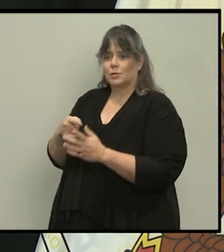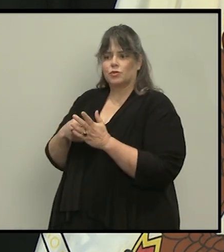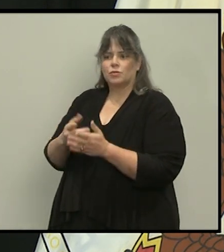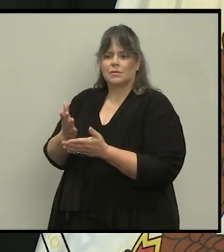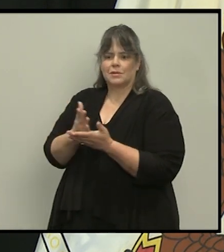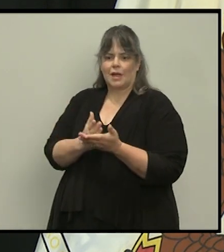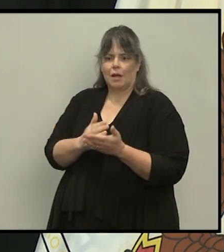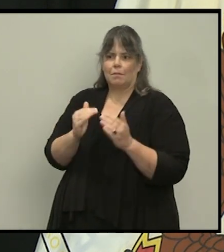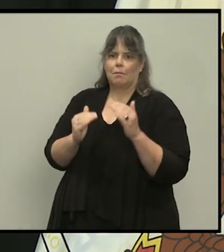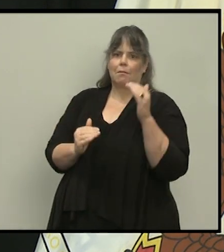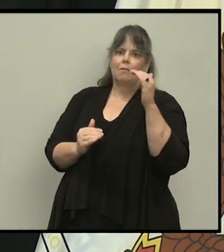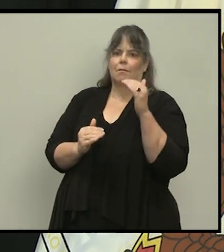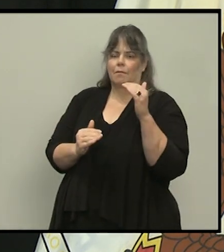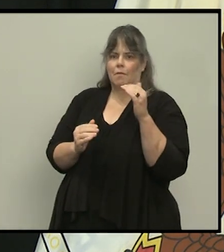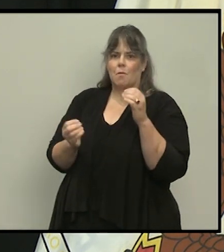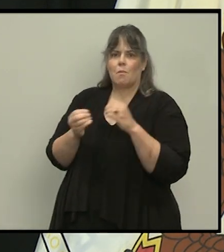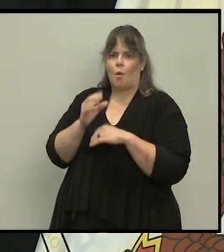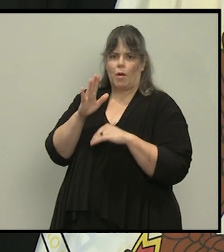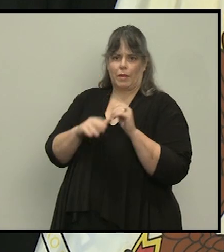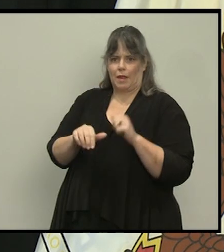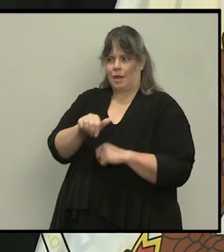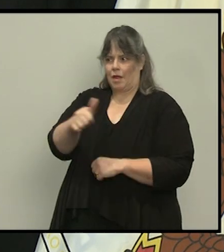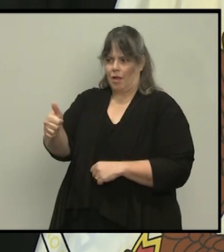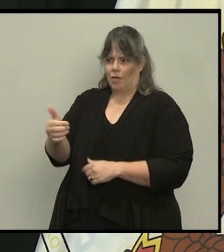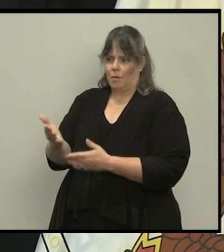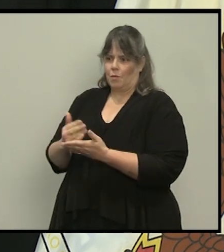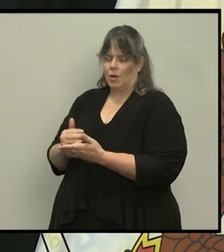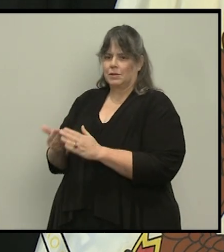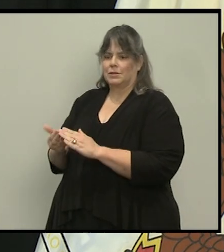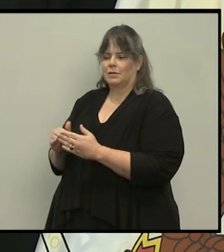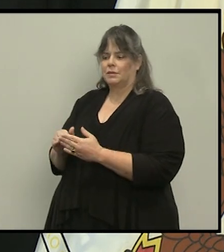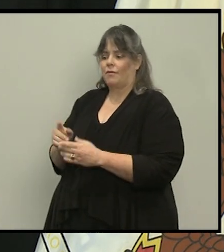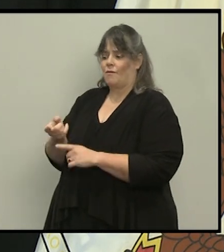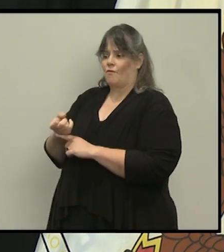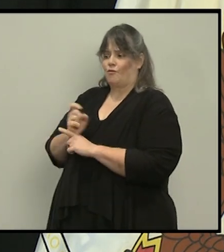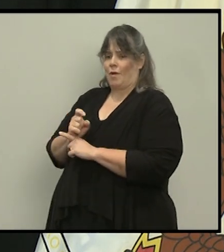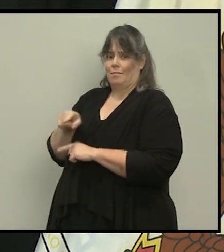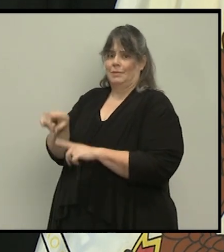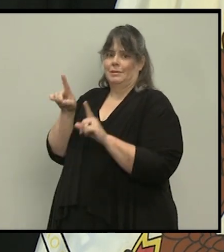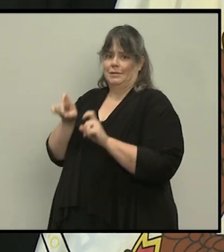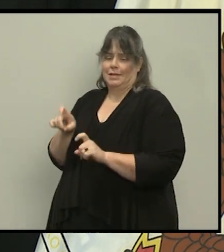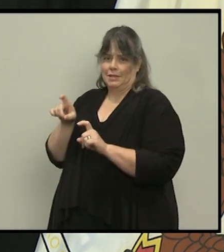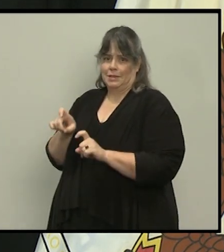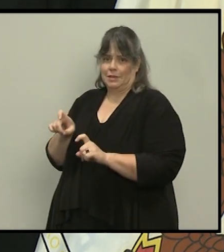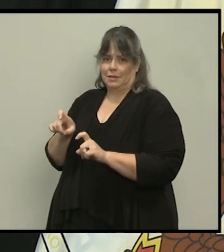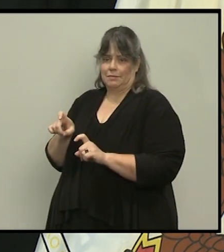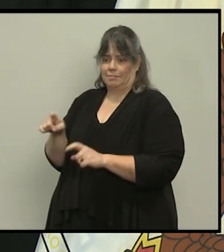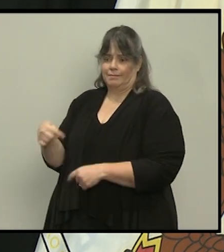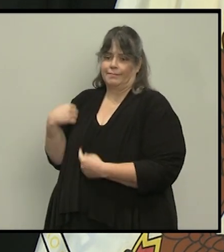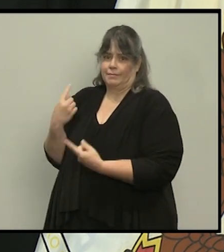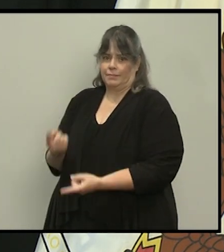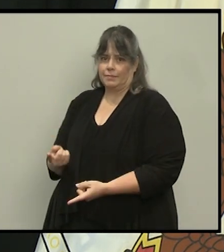rates than the rest of the city based on the testing that we have done so far.